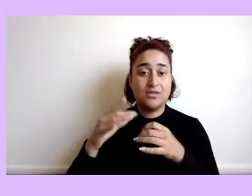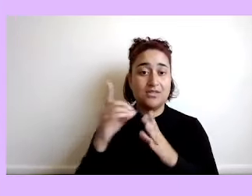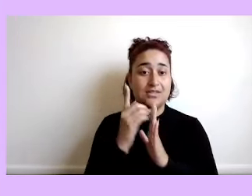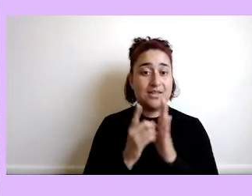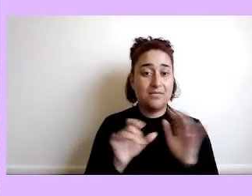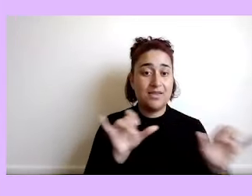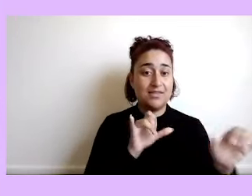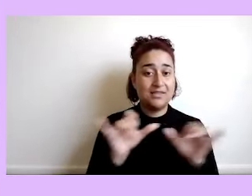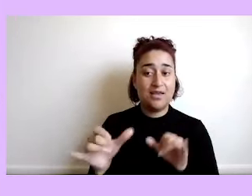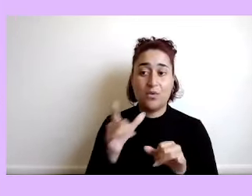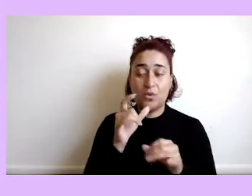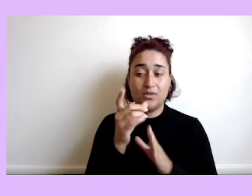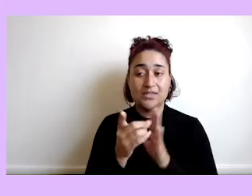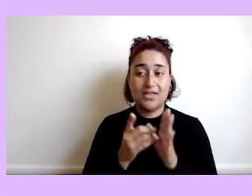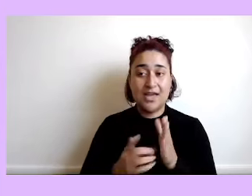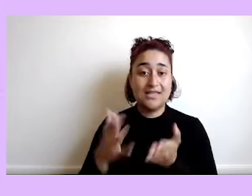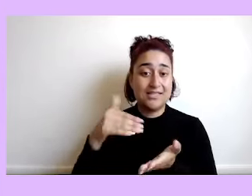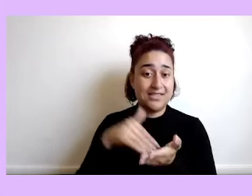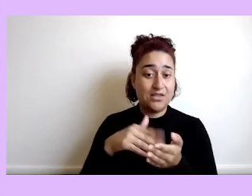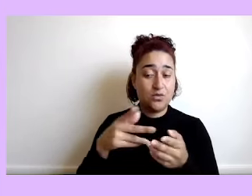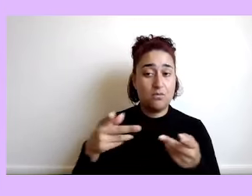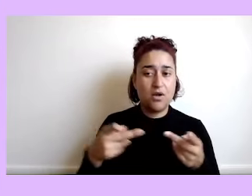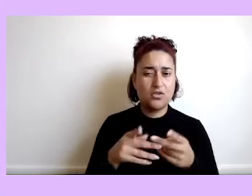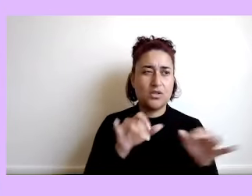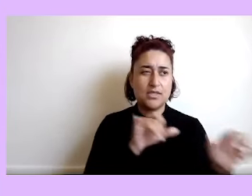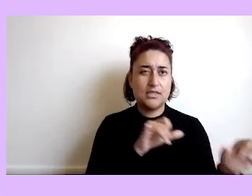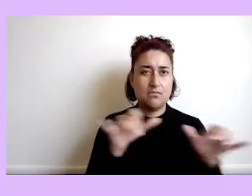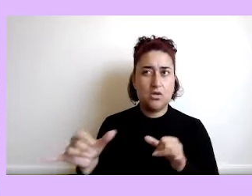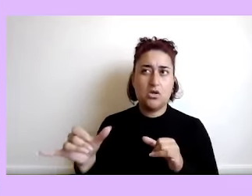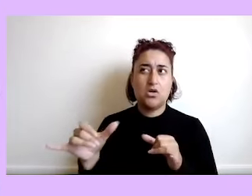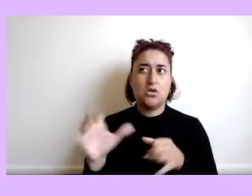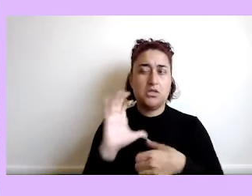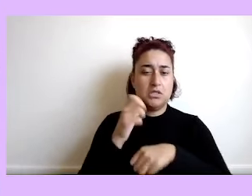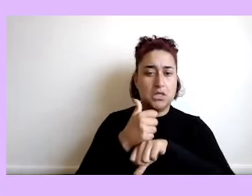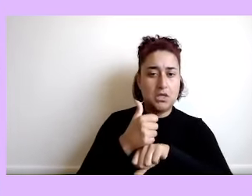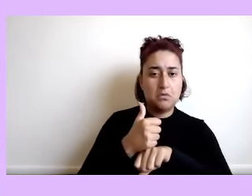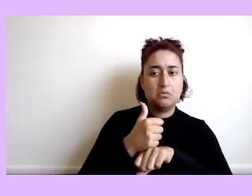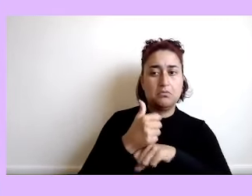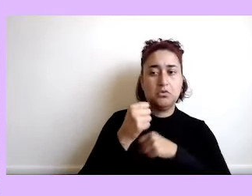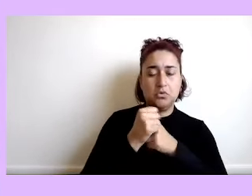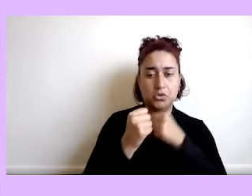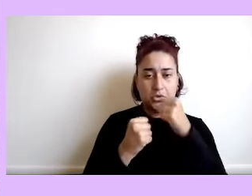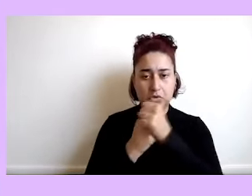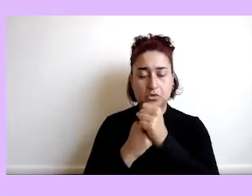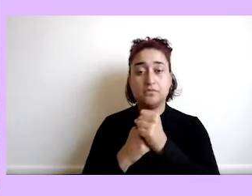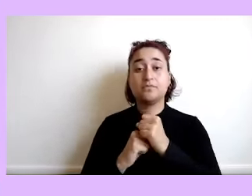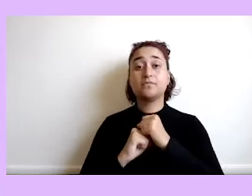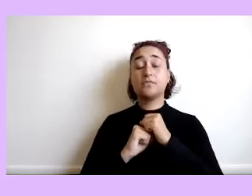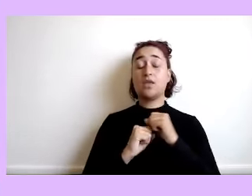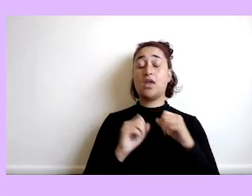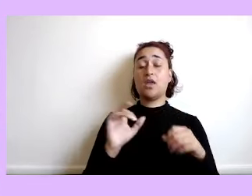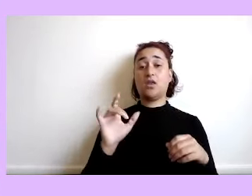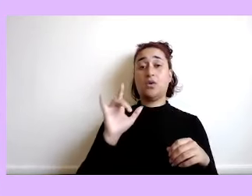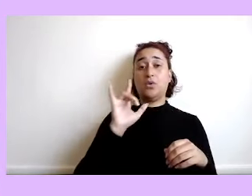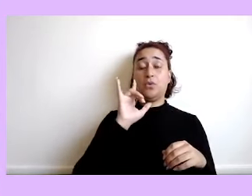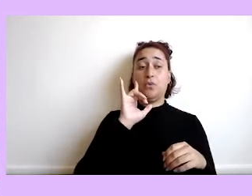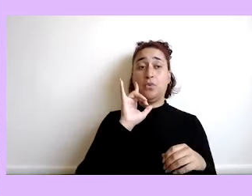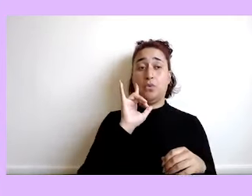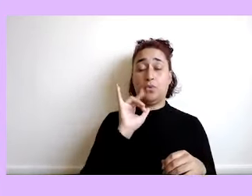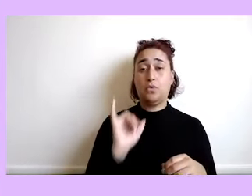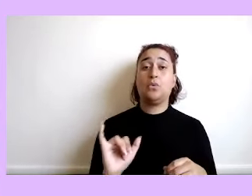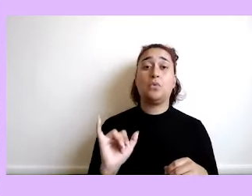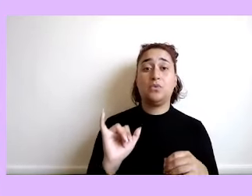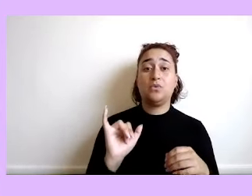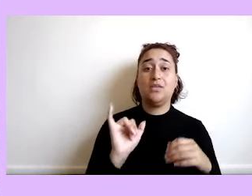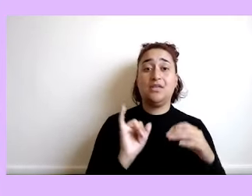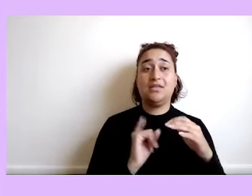Central Park, so they are very similar in facilities and structure. In Golden Gate Park, there are outdoor